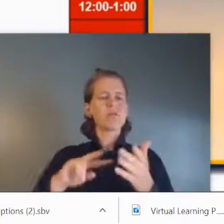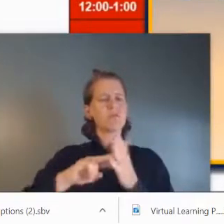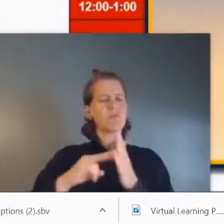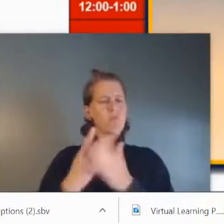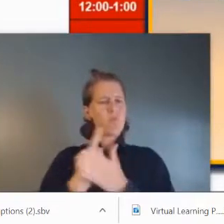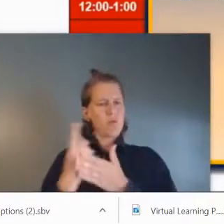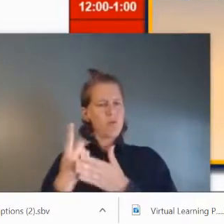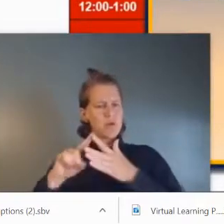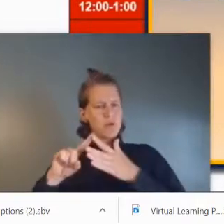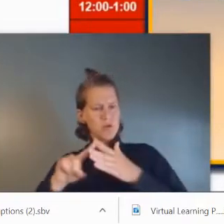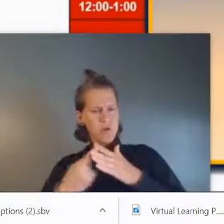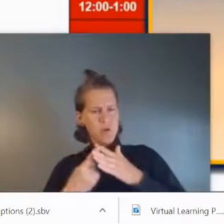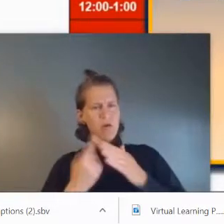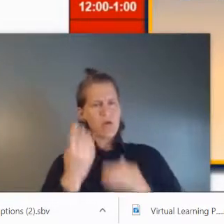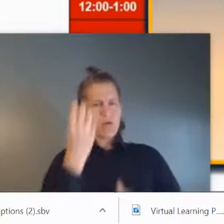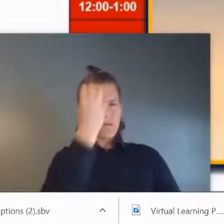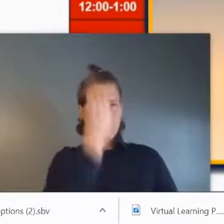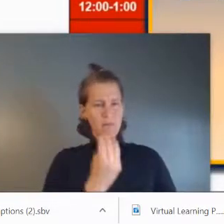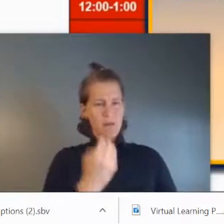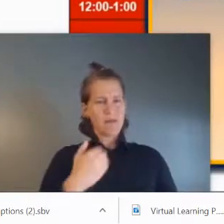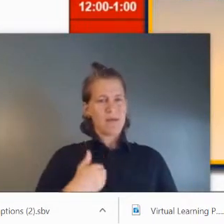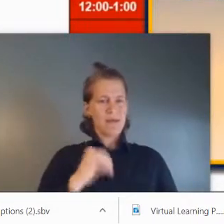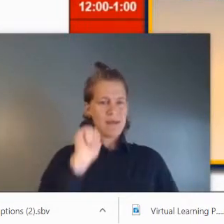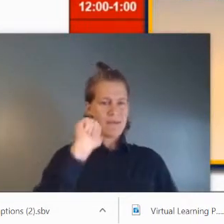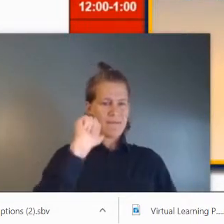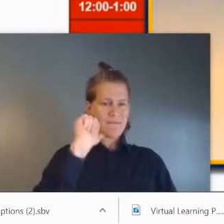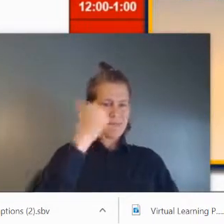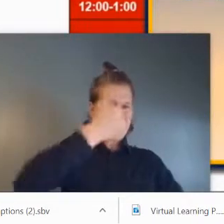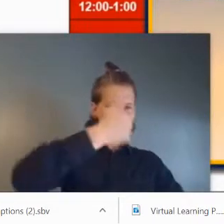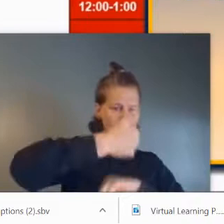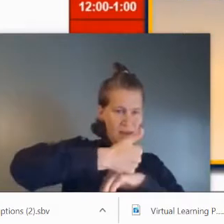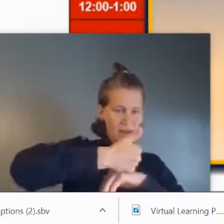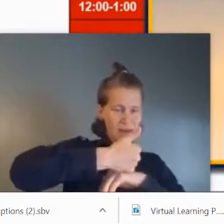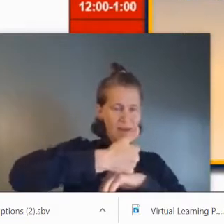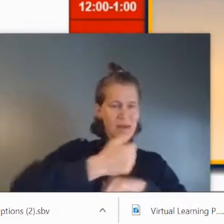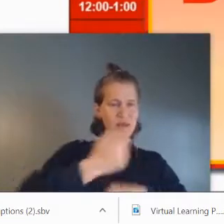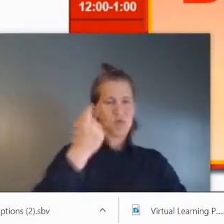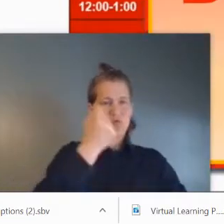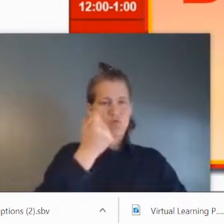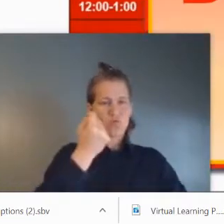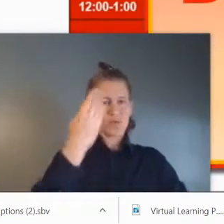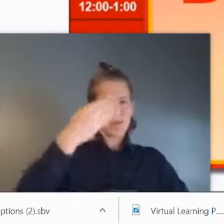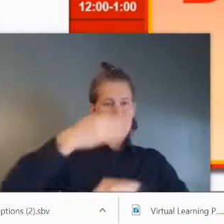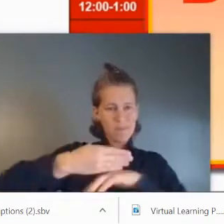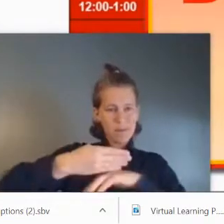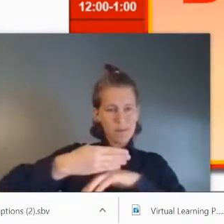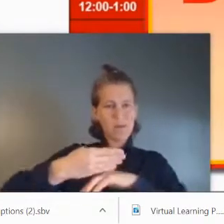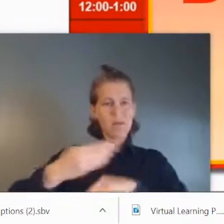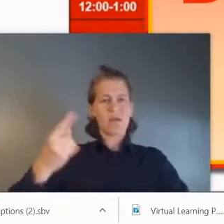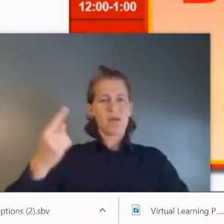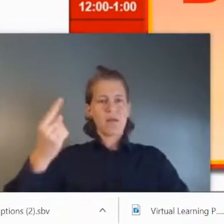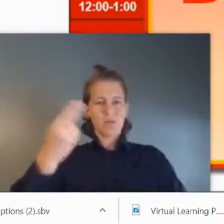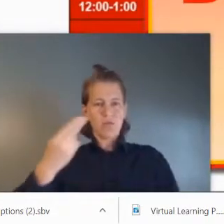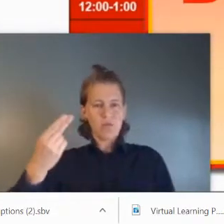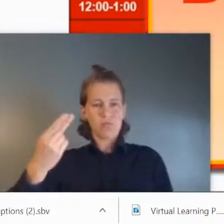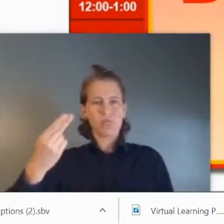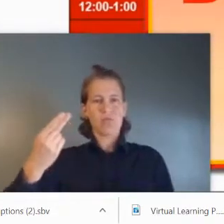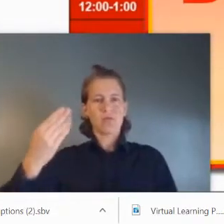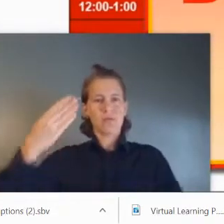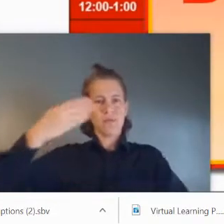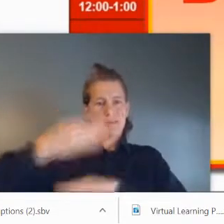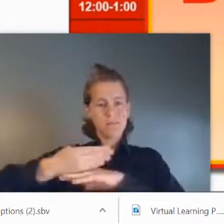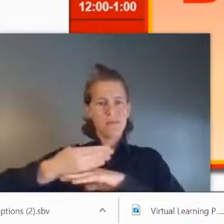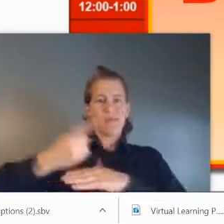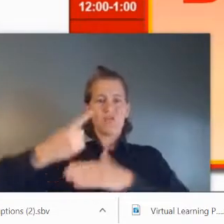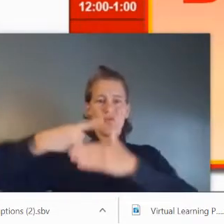starts with an A day on Monday, Tuesday would be a B day and Thursday an A day. The following week would begin on a B day followed by an A